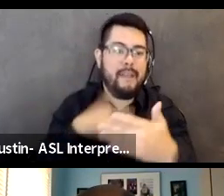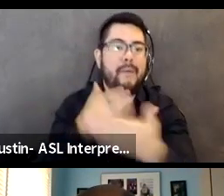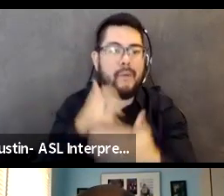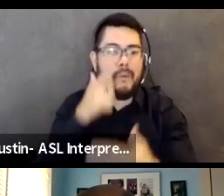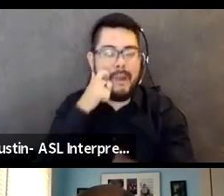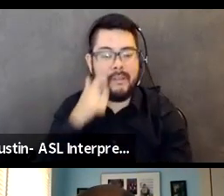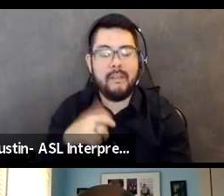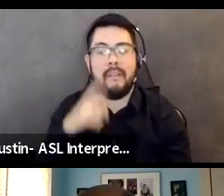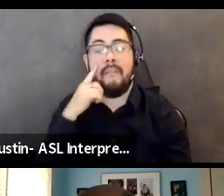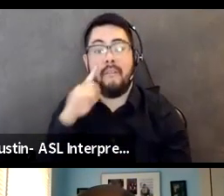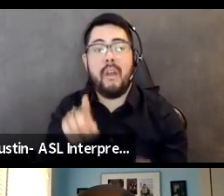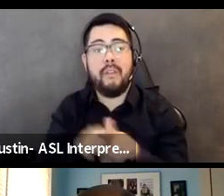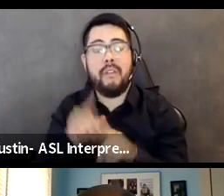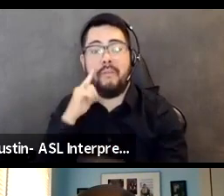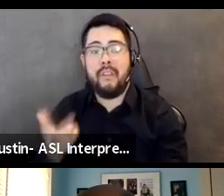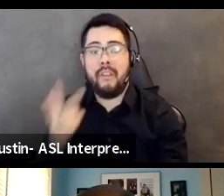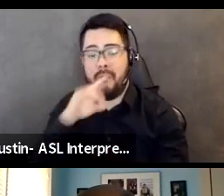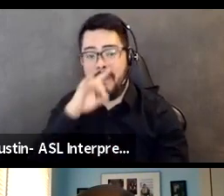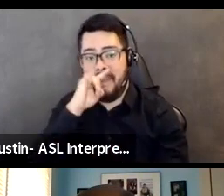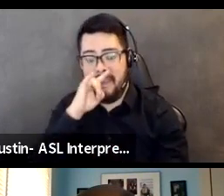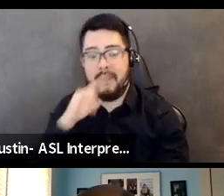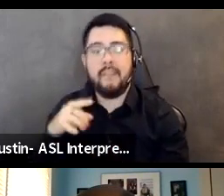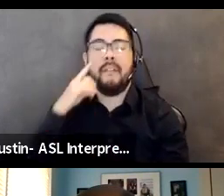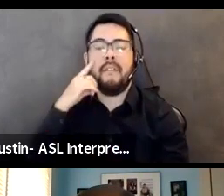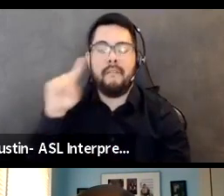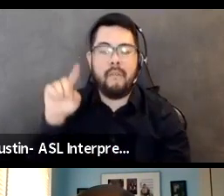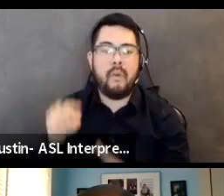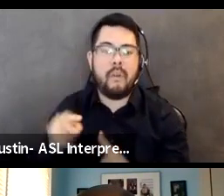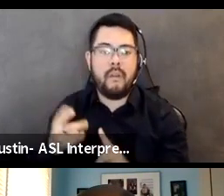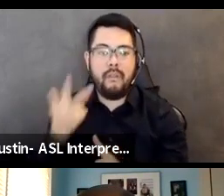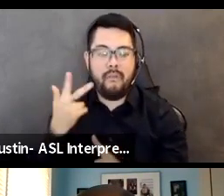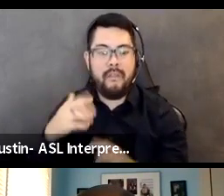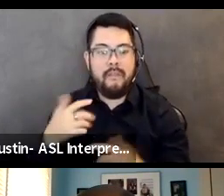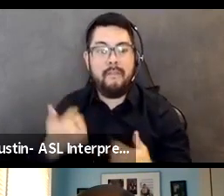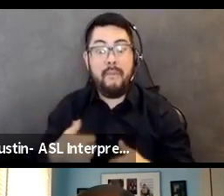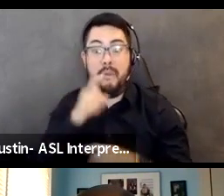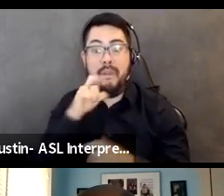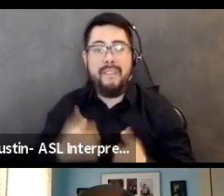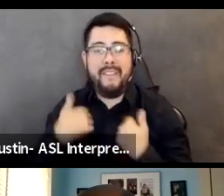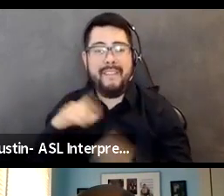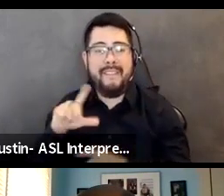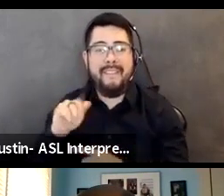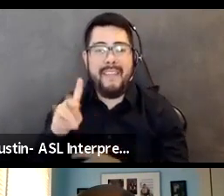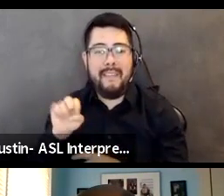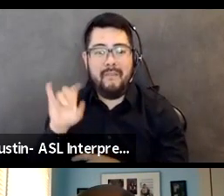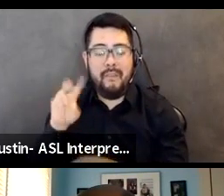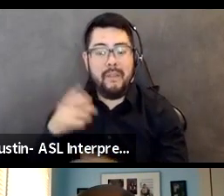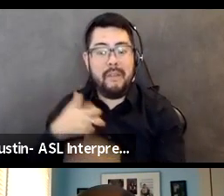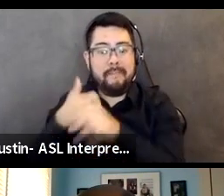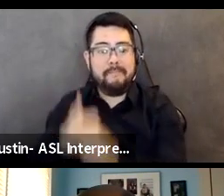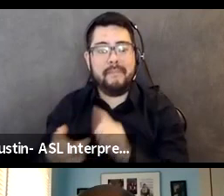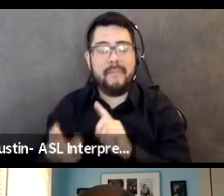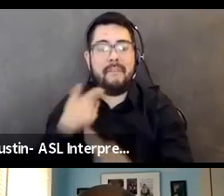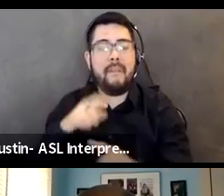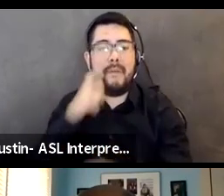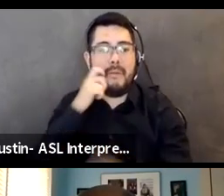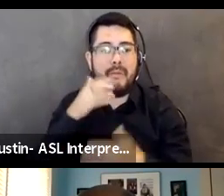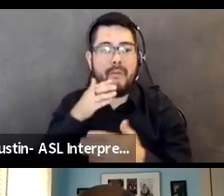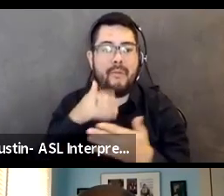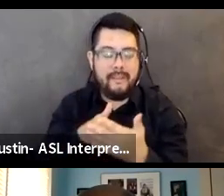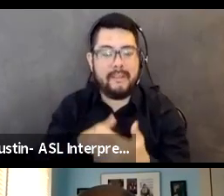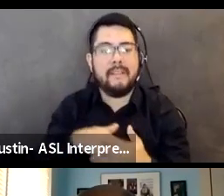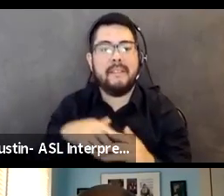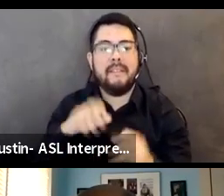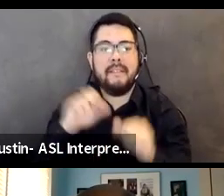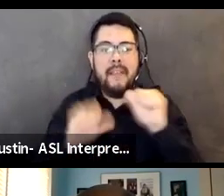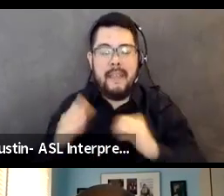who attend a school in lakeview named after a racist scientist i originally signed up to speak with you today about removing louis j agassi's